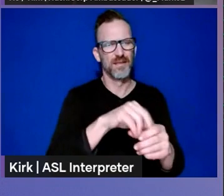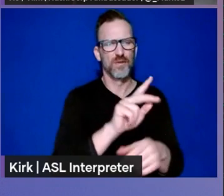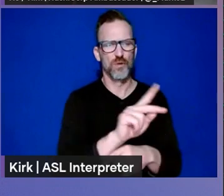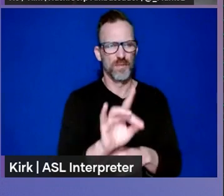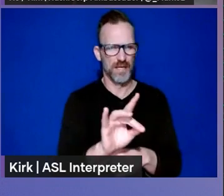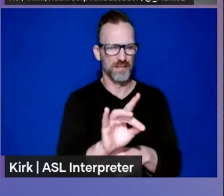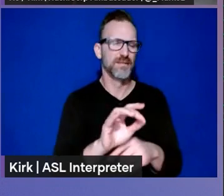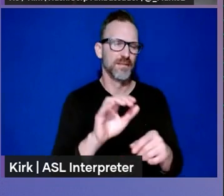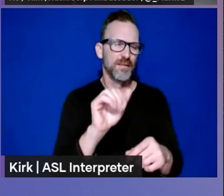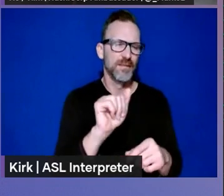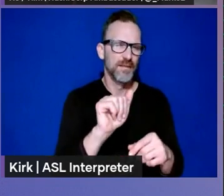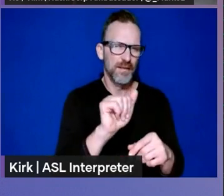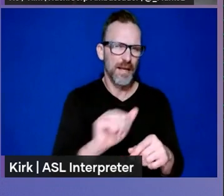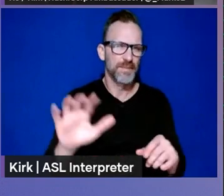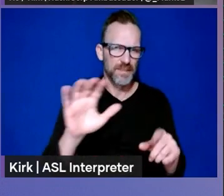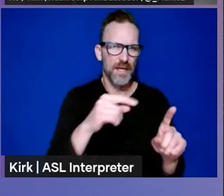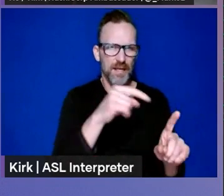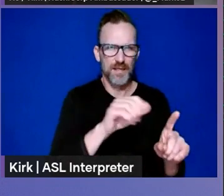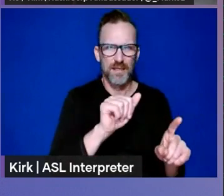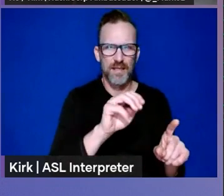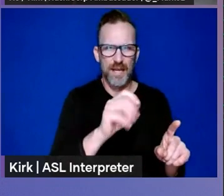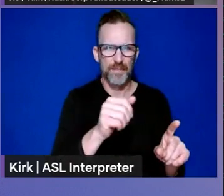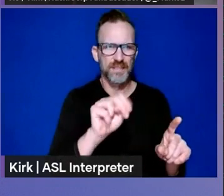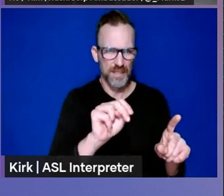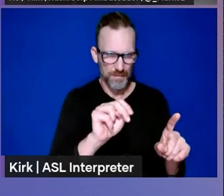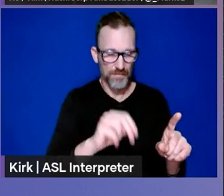that I showed you. And it was released